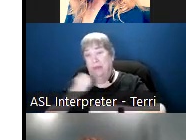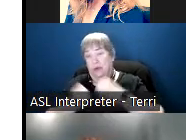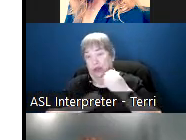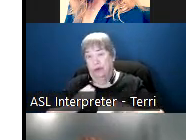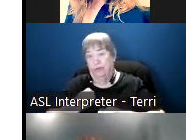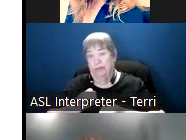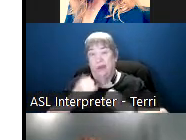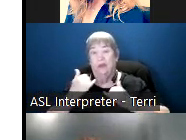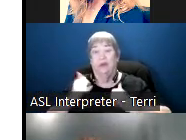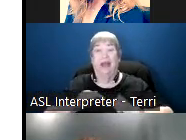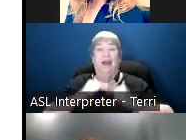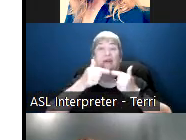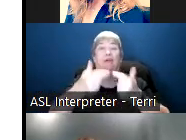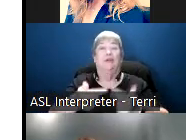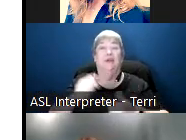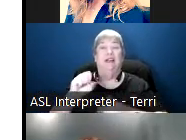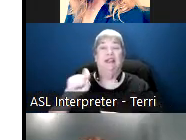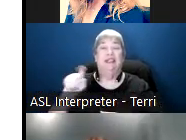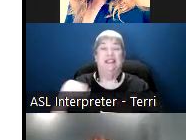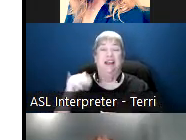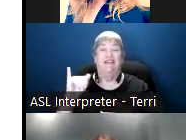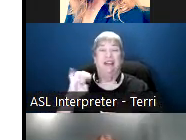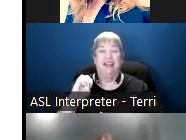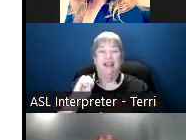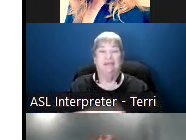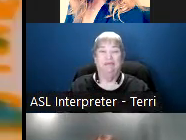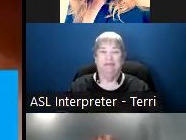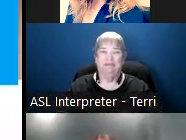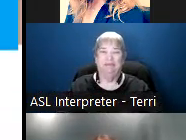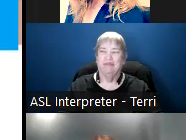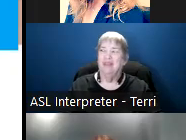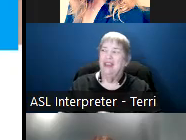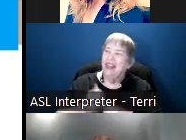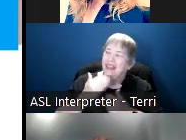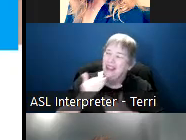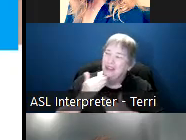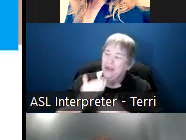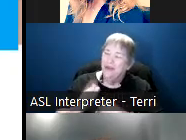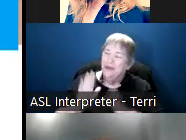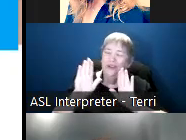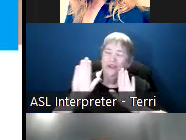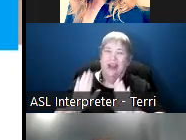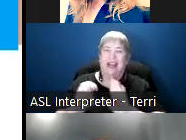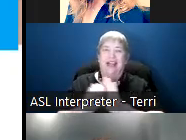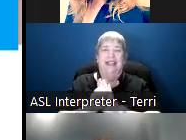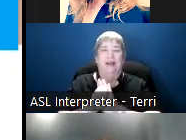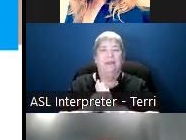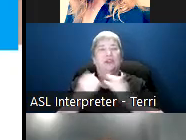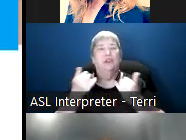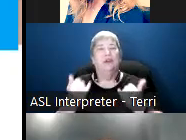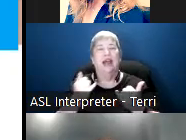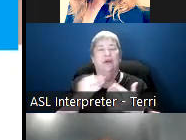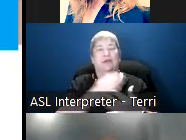now, Stephanie. Great, thanks. These are great examples of physical self-care. So let's talk about